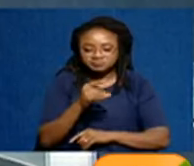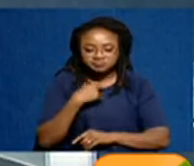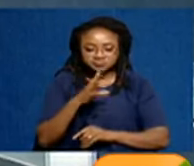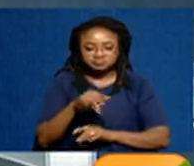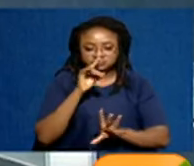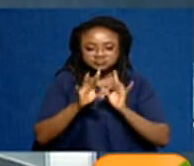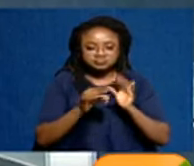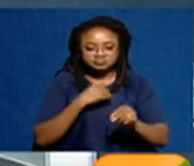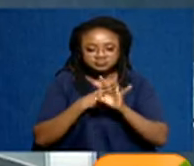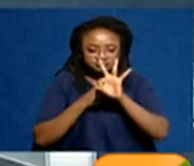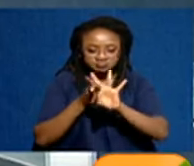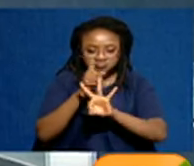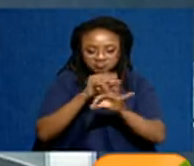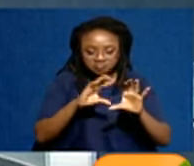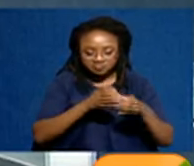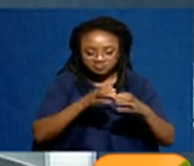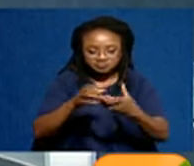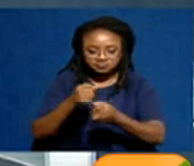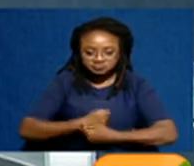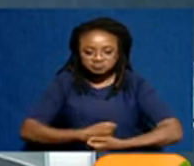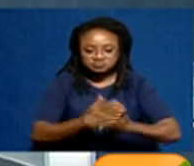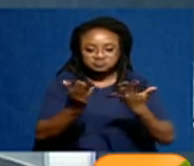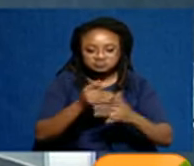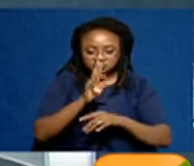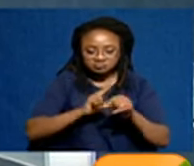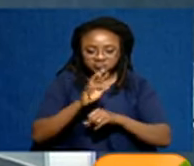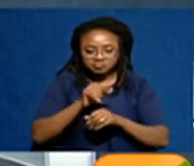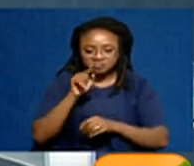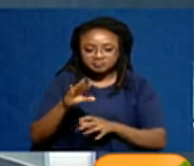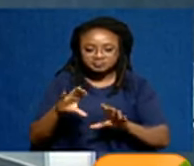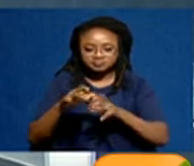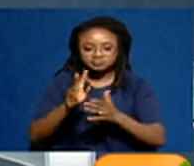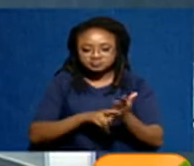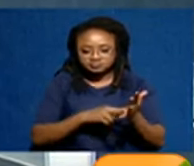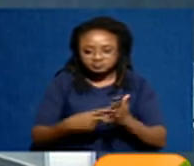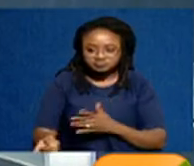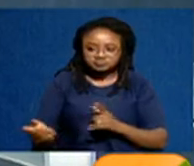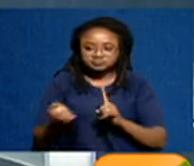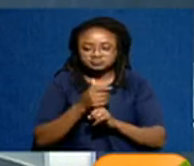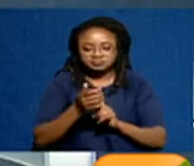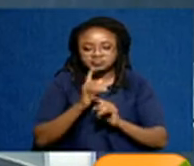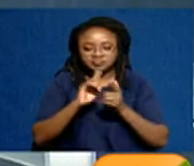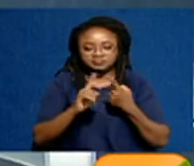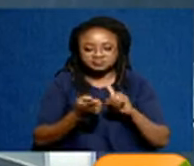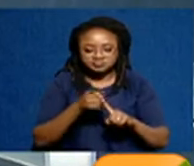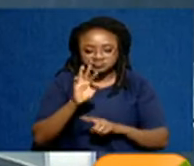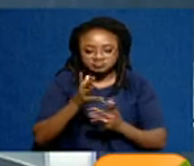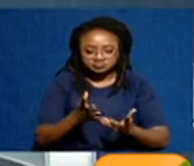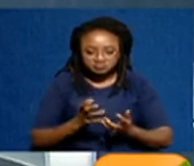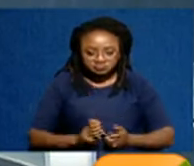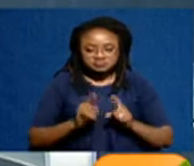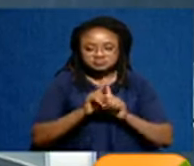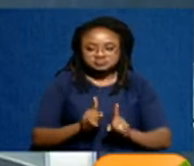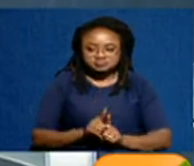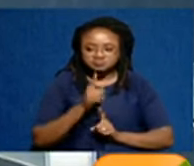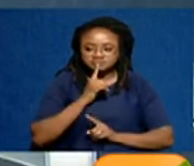of fertilizer manufactured and distributed by KEL Chemicals failed to meet all the required test parameters. And as Loro Tieno now